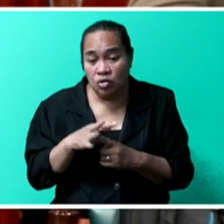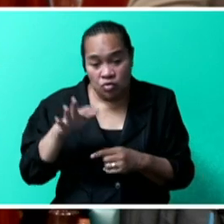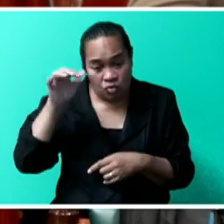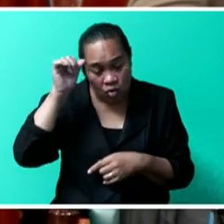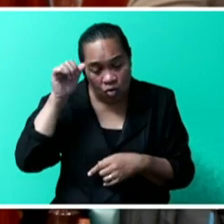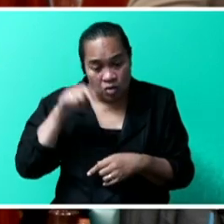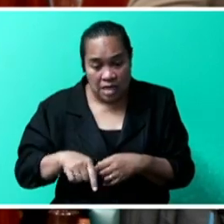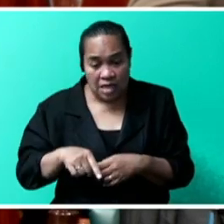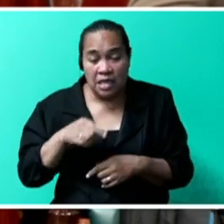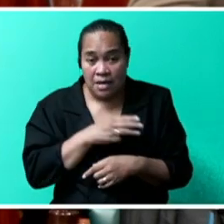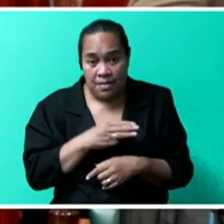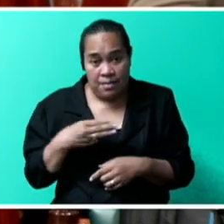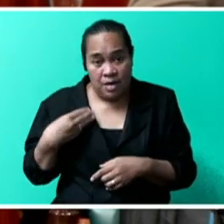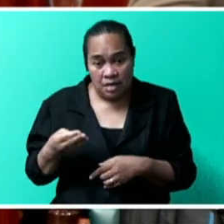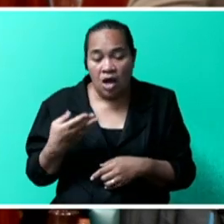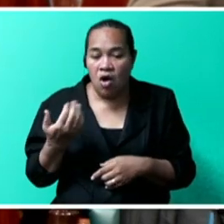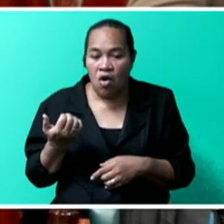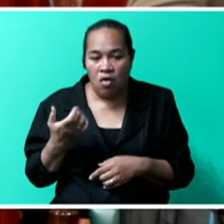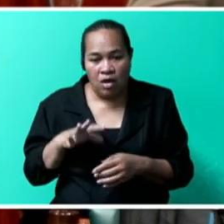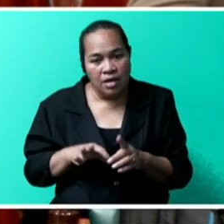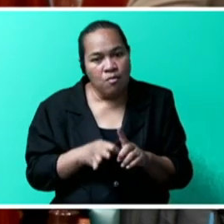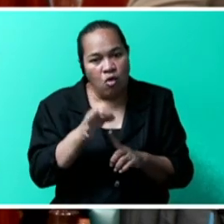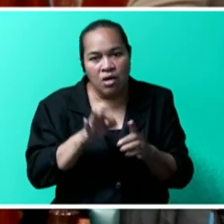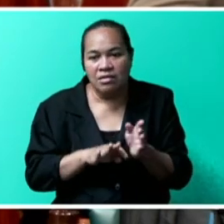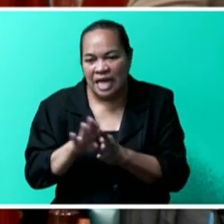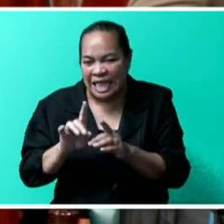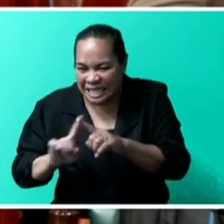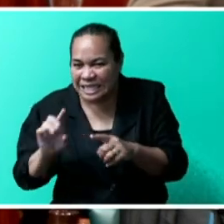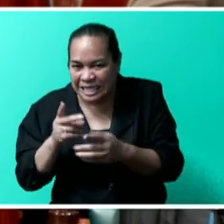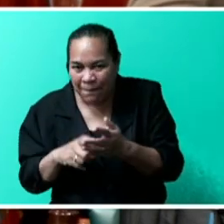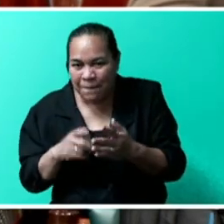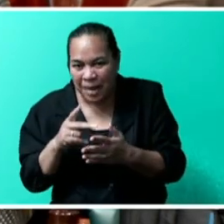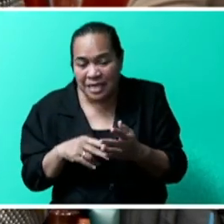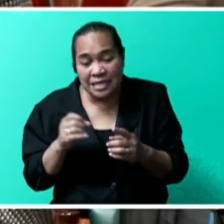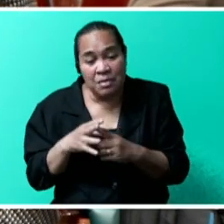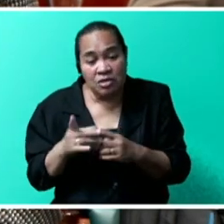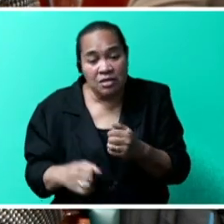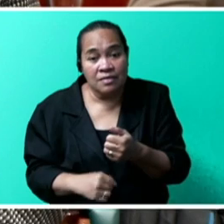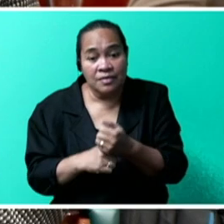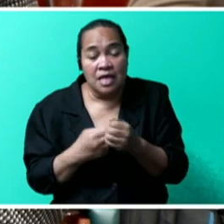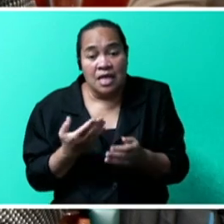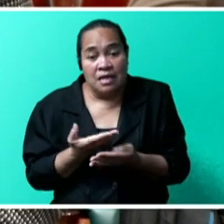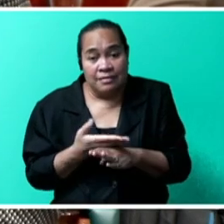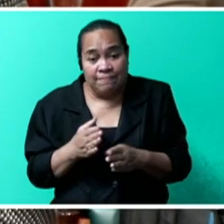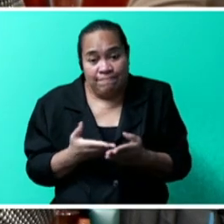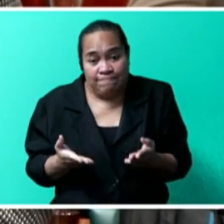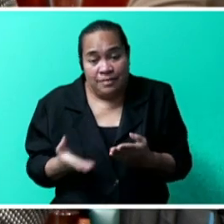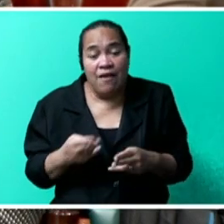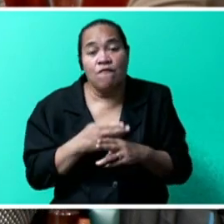Aviation has already progressed elements of the plan, particularly in advancing the modernization of the legislative